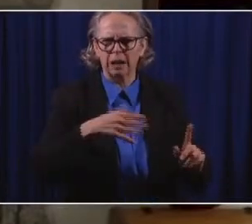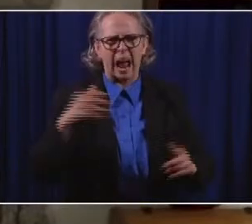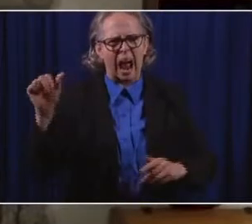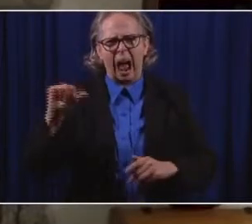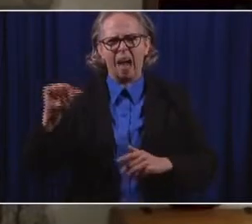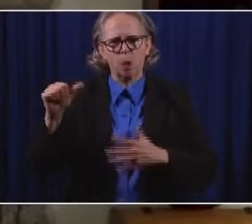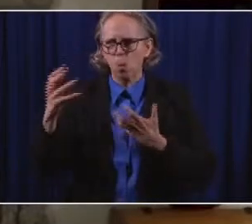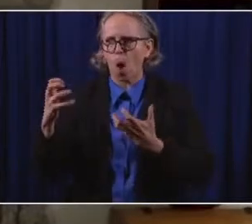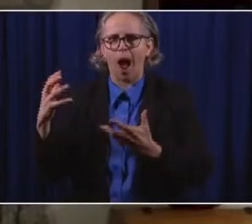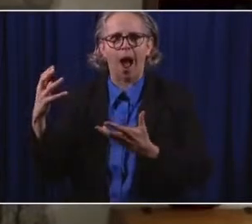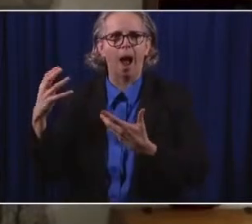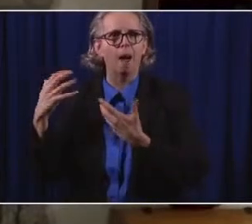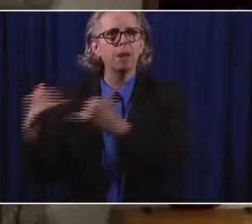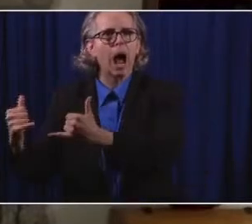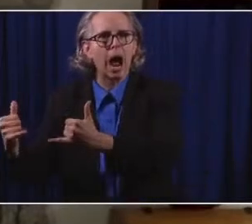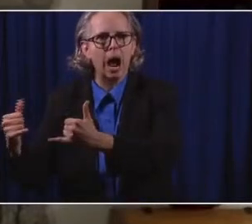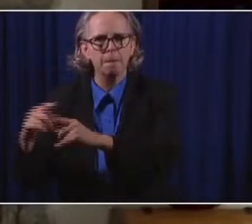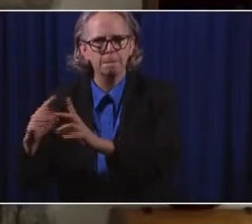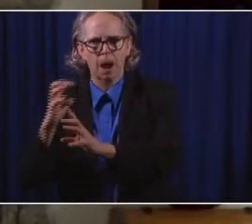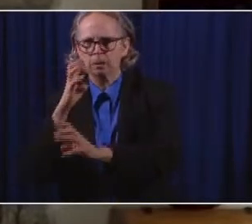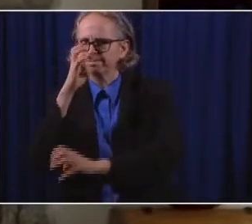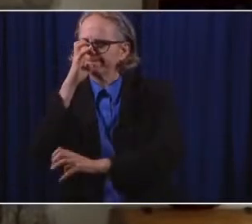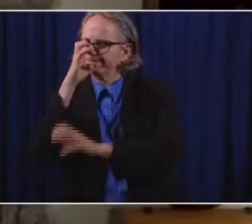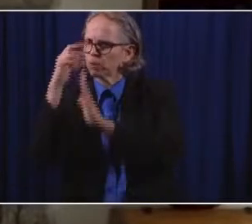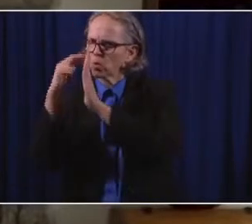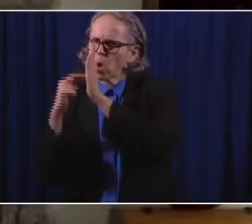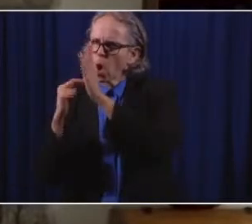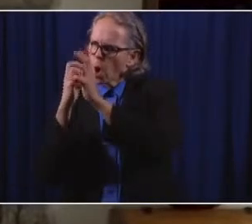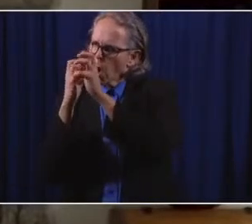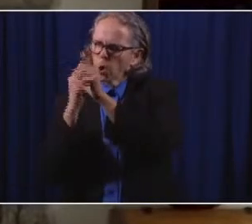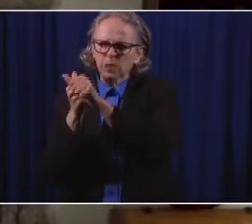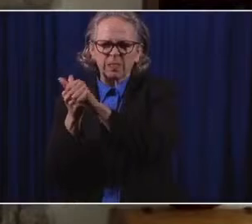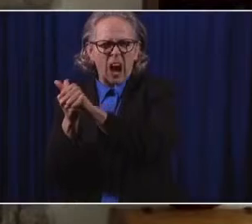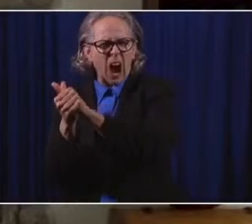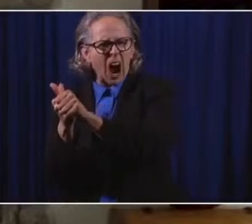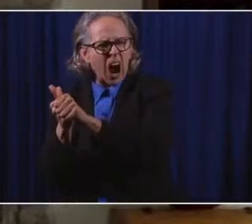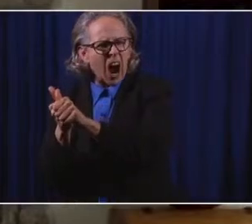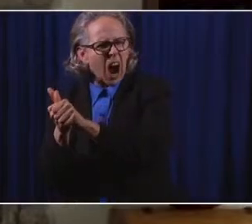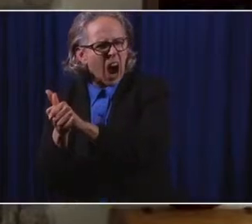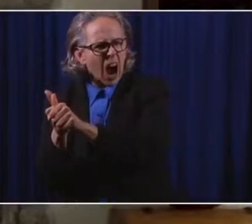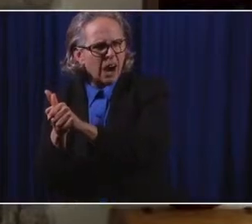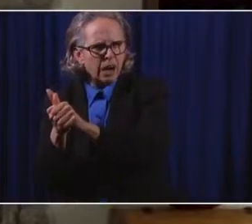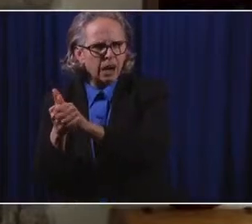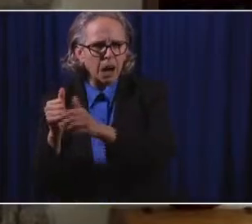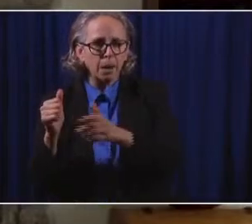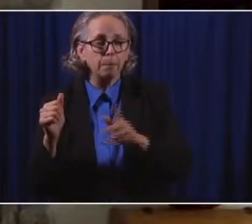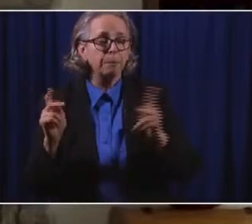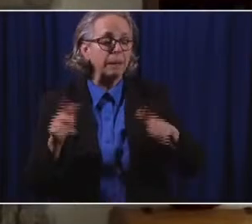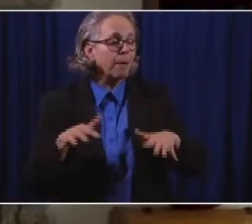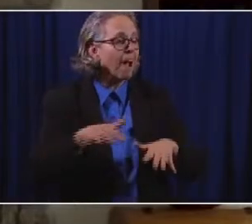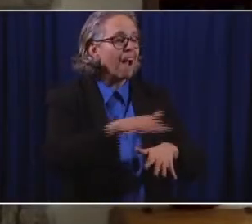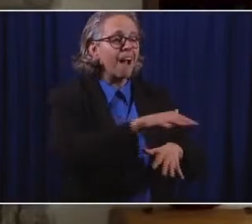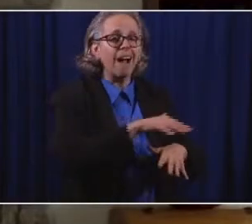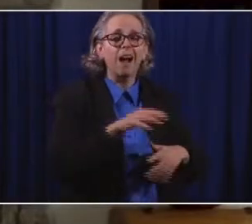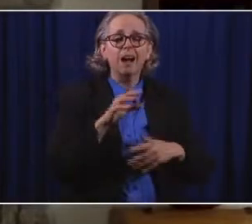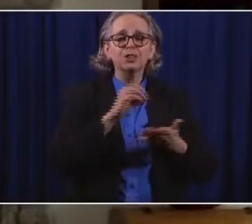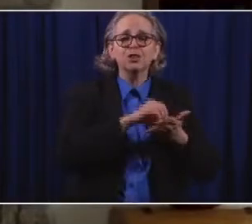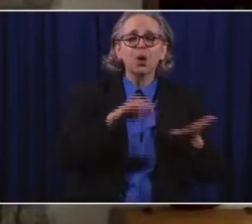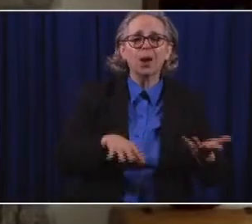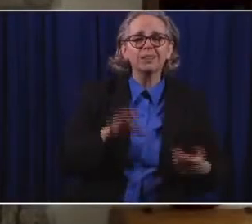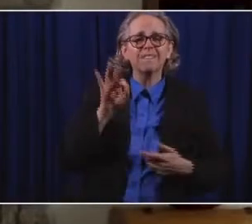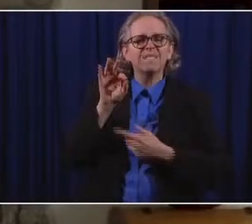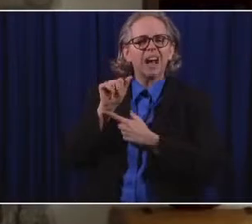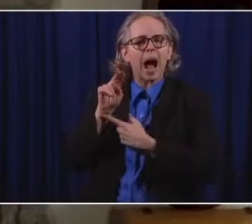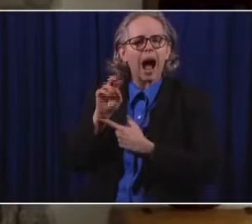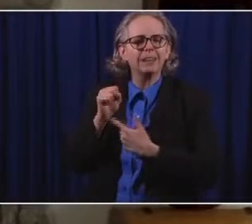certainly as safe and maybe safer than it's just an average student. But what I've always worried about and continue to worry about,